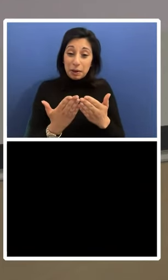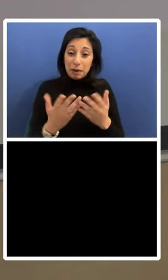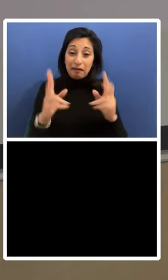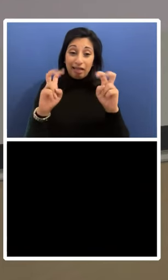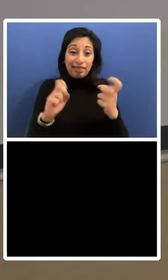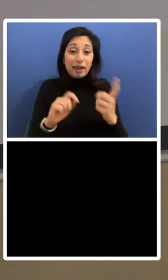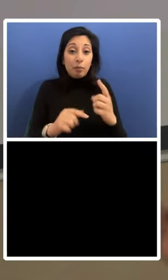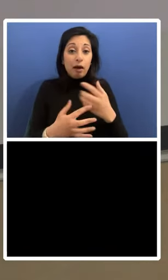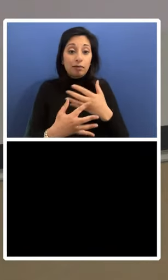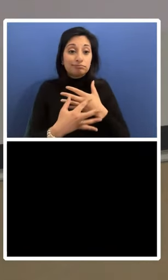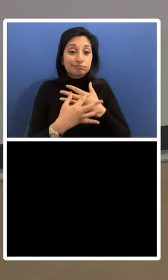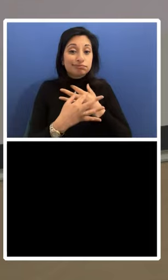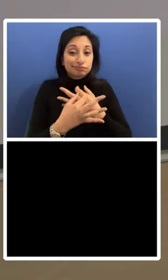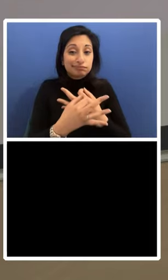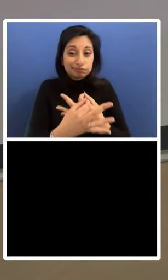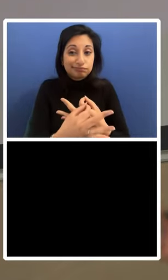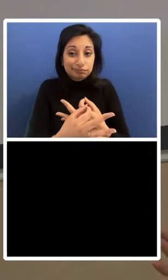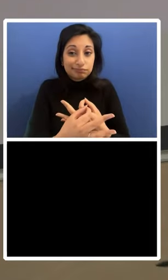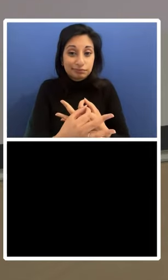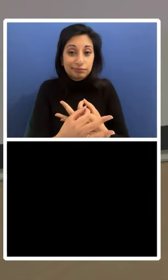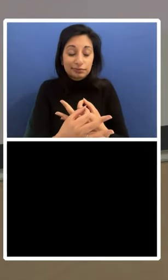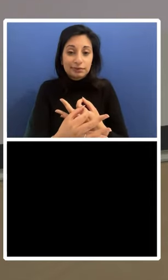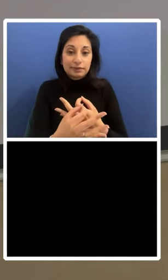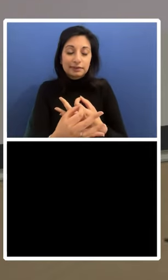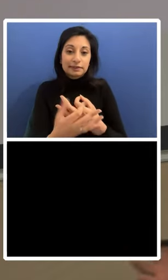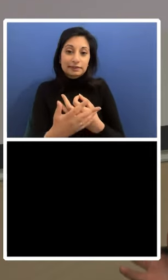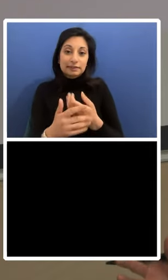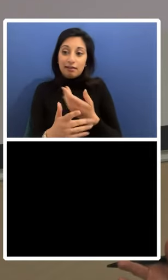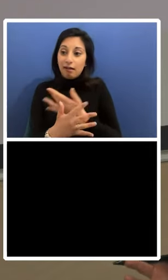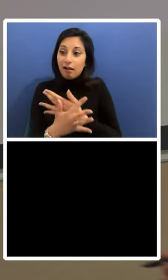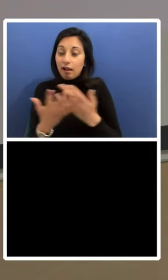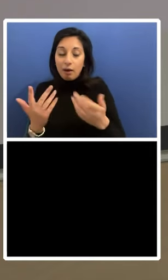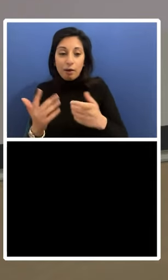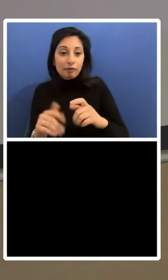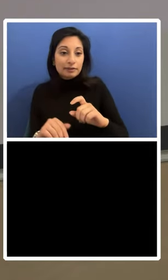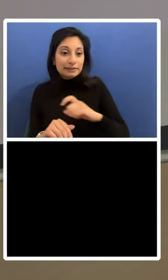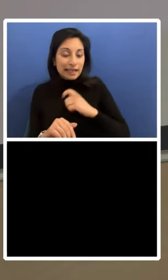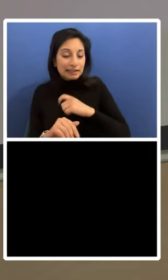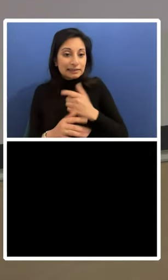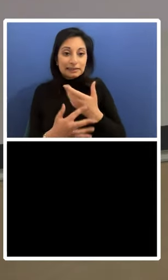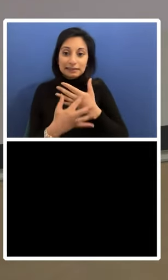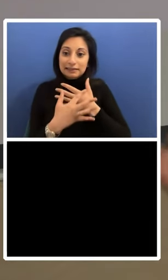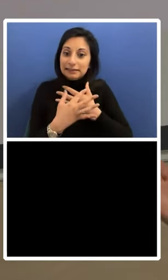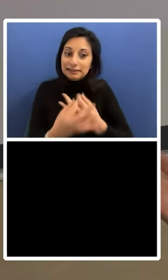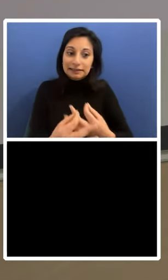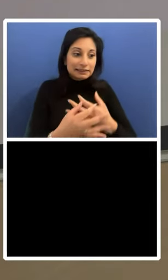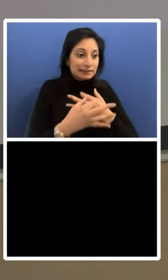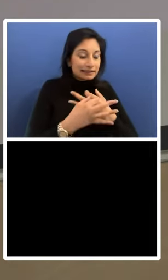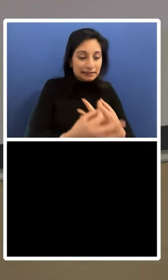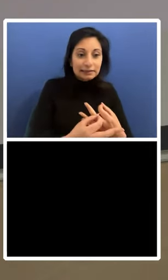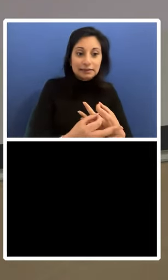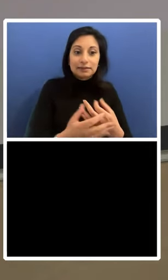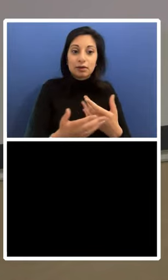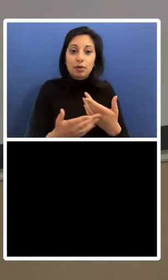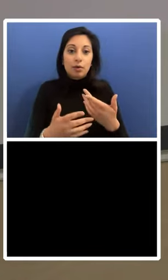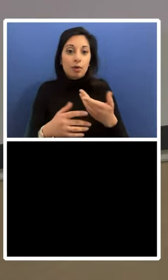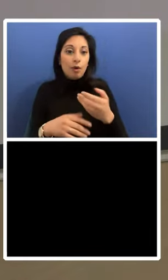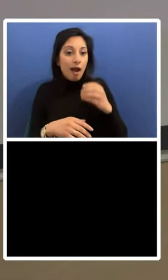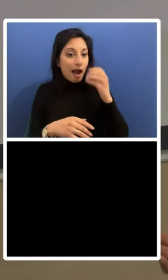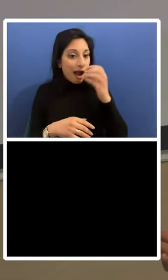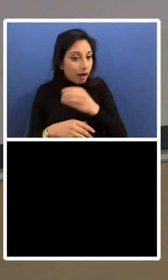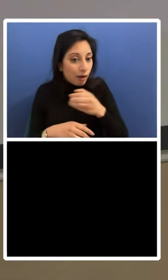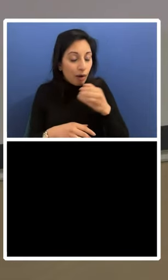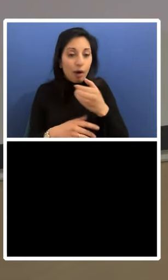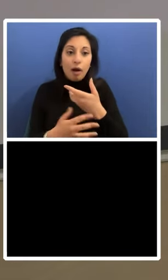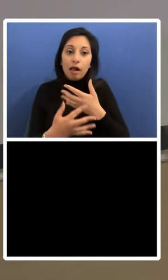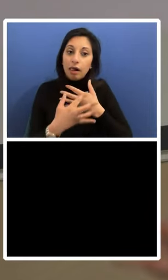like, various characters, whether you're addicted to Swedish FX swaps or, you know, alcohol, there is a real theme